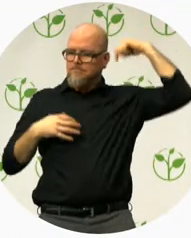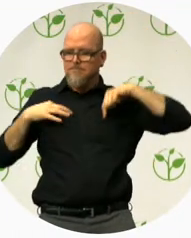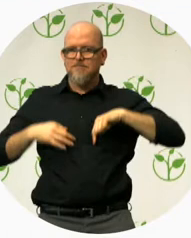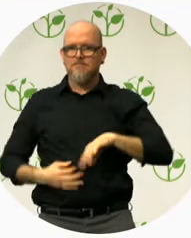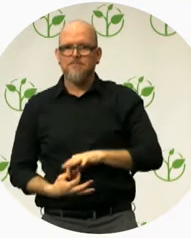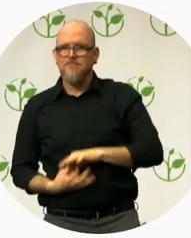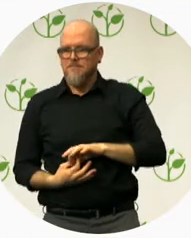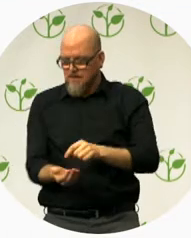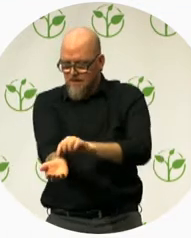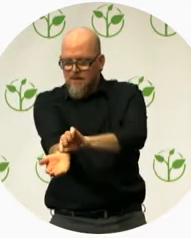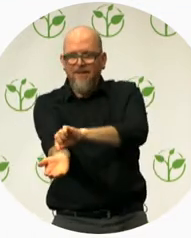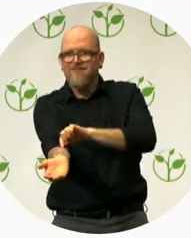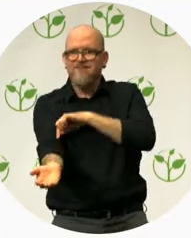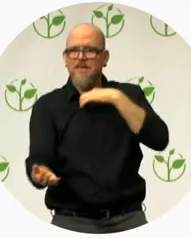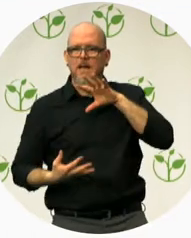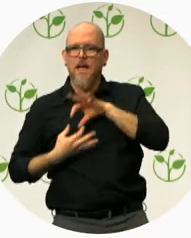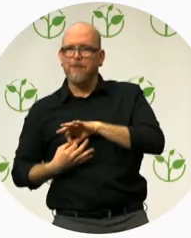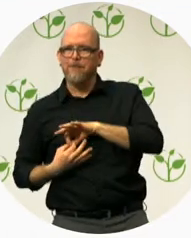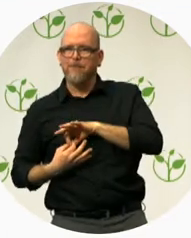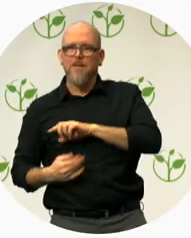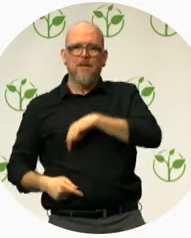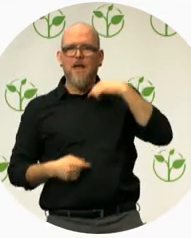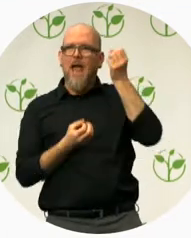allows me to